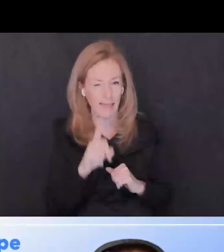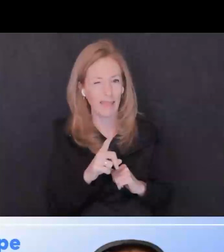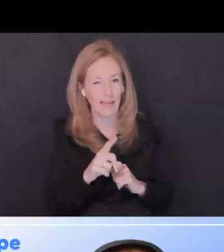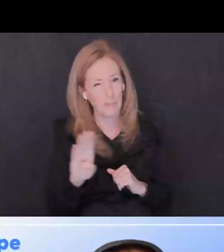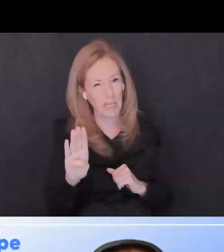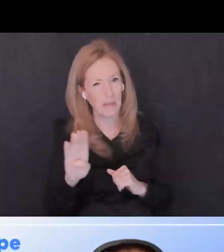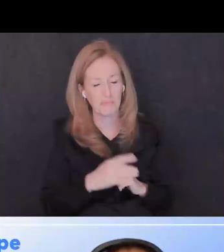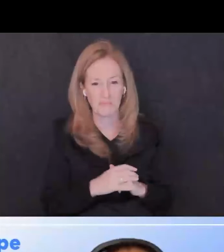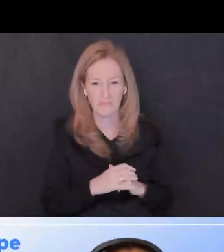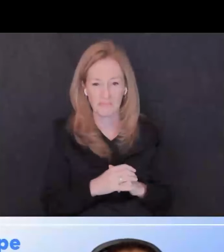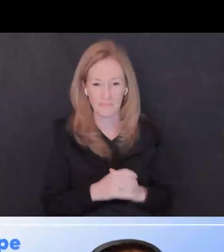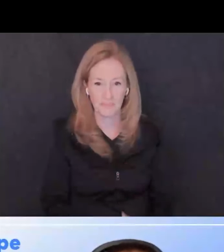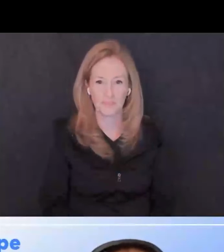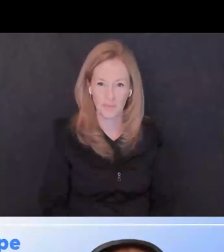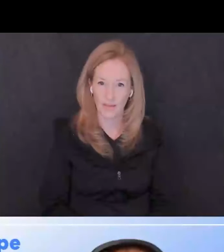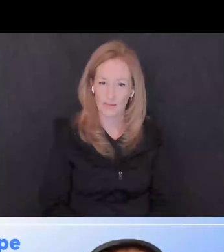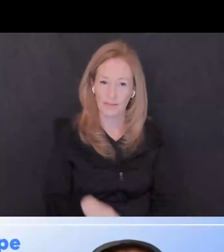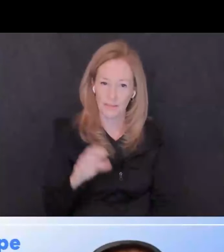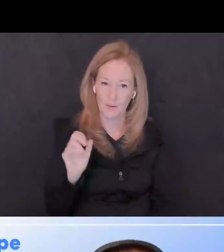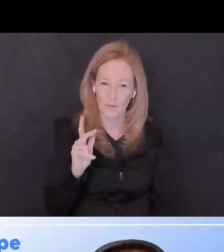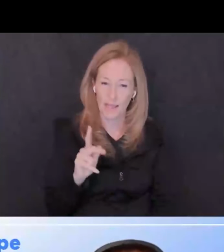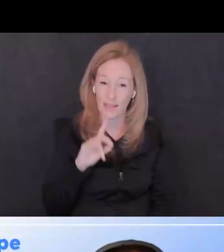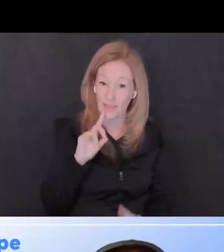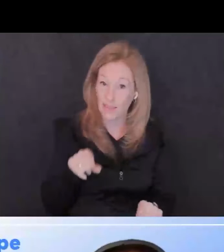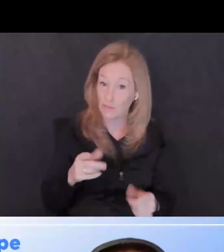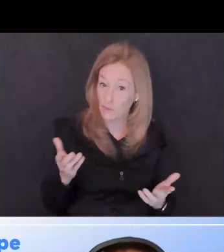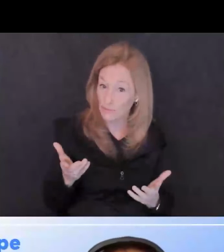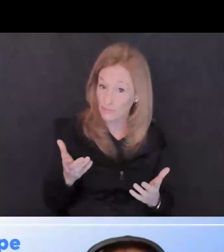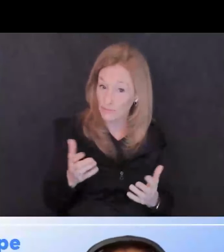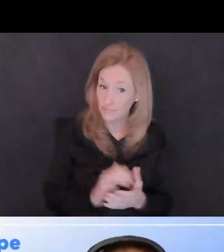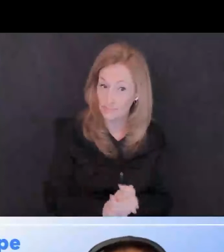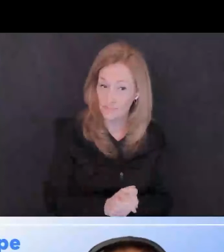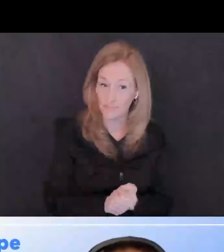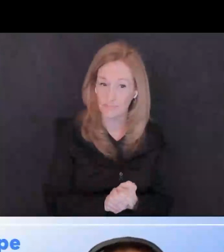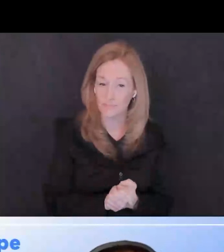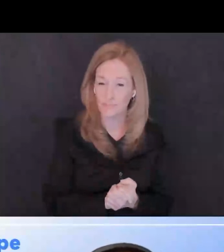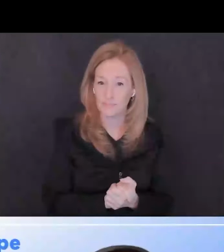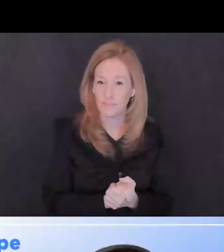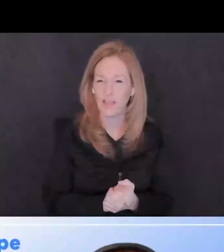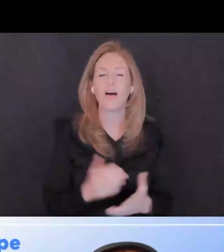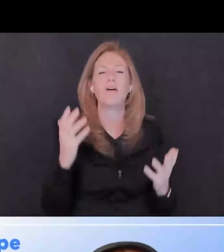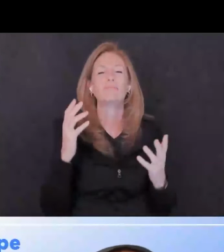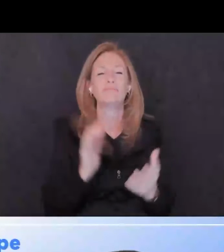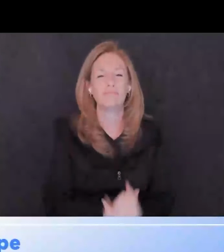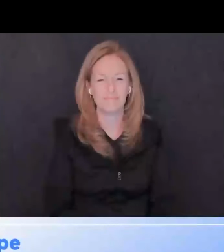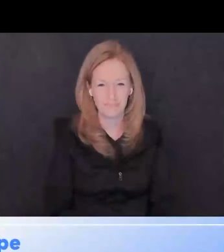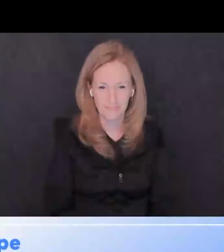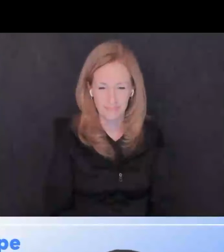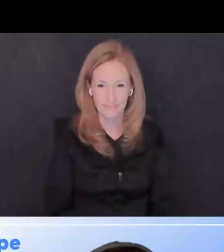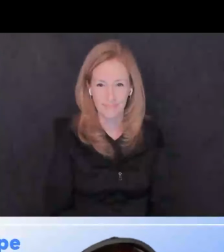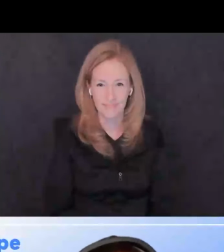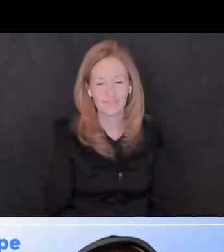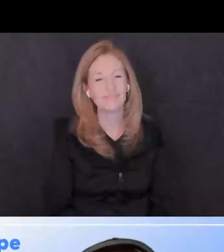B. Okay, and let's see the correct answer. Oh no.